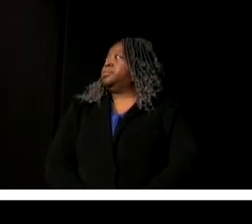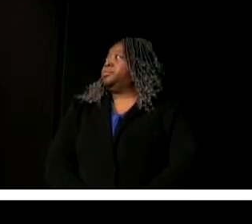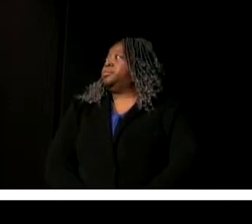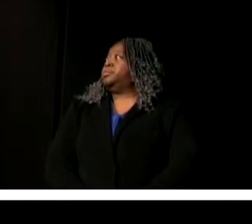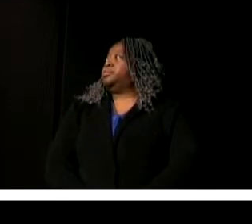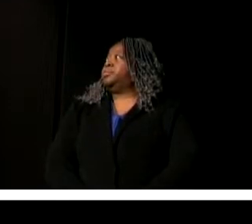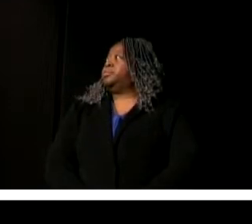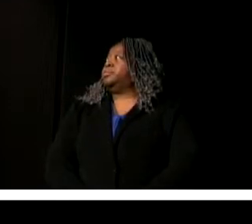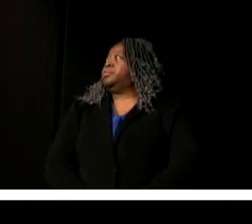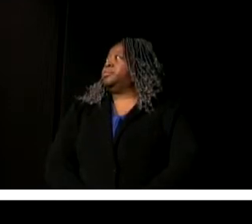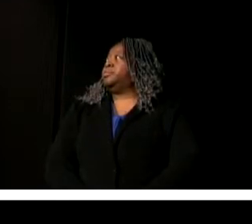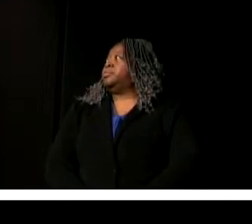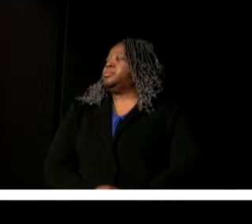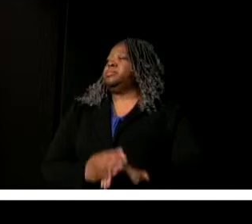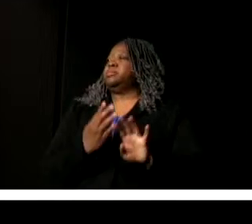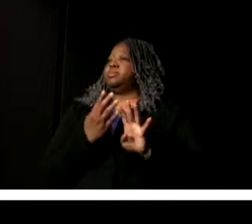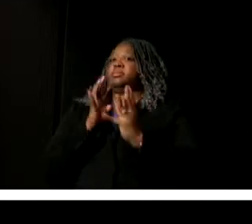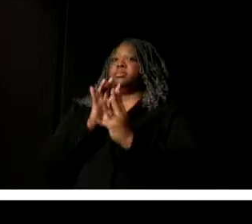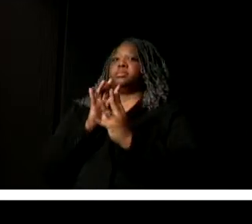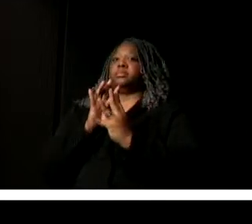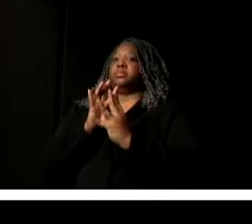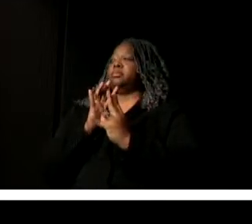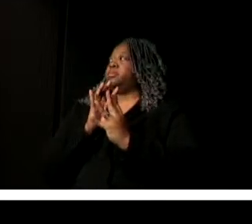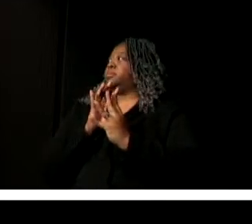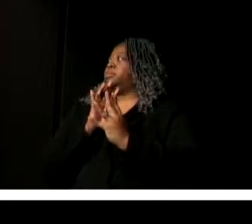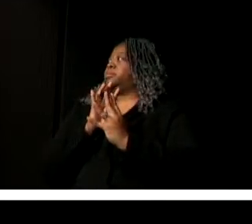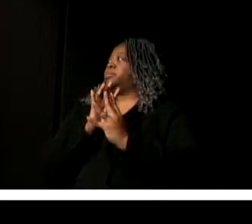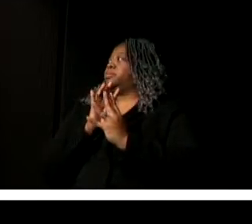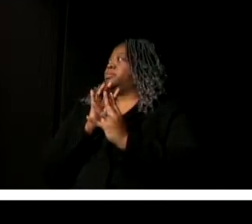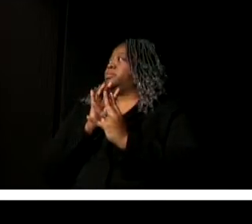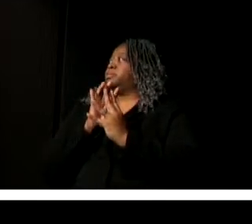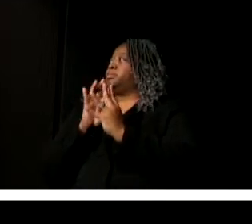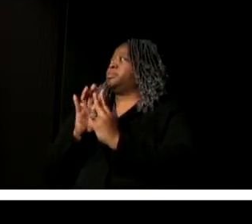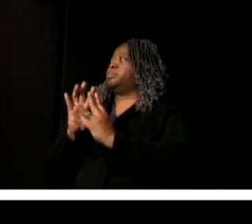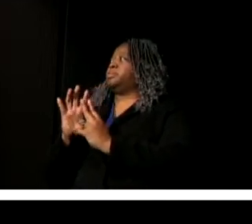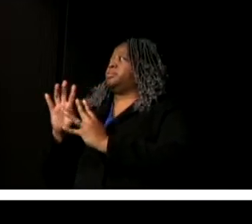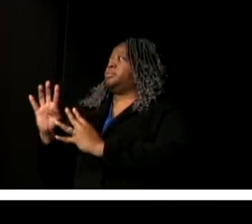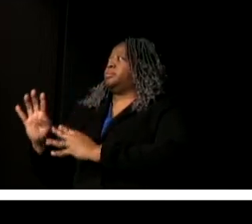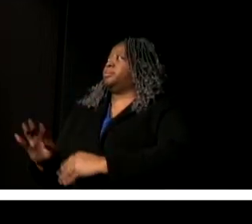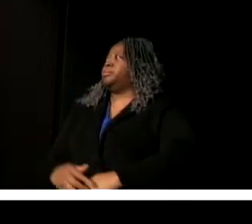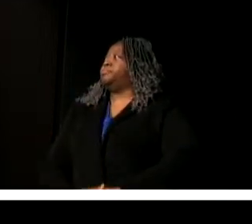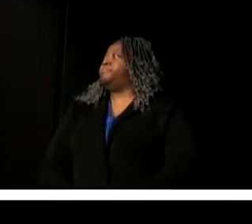Colors. Right. Halt. Halt. Halt. Halt.